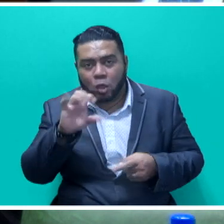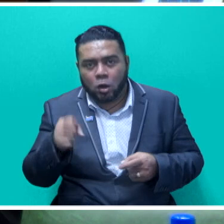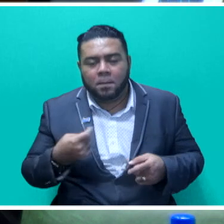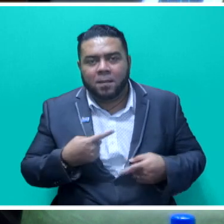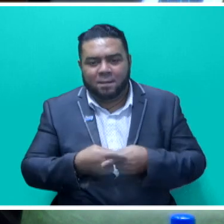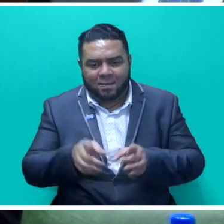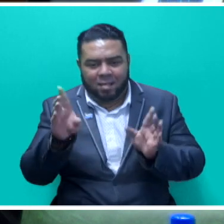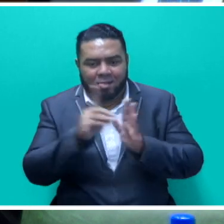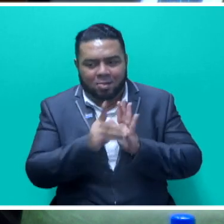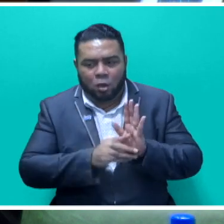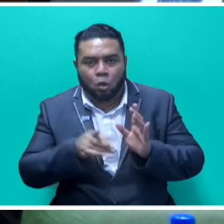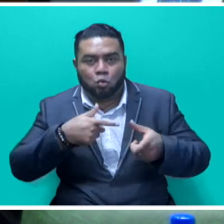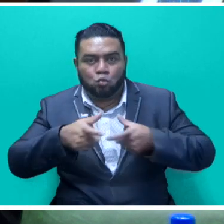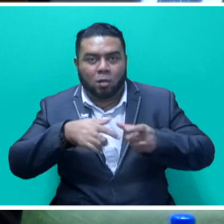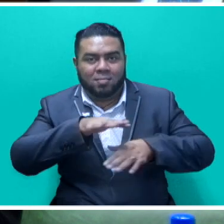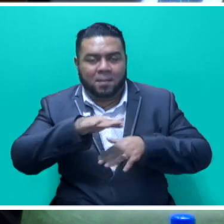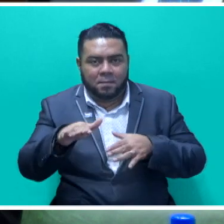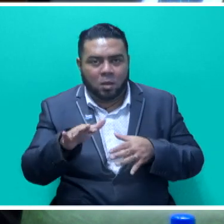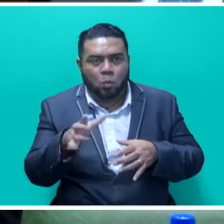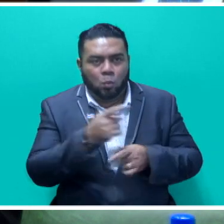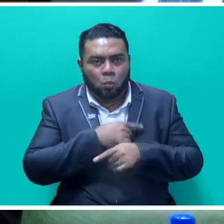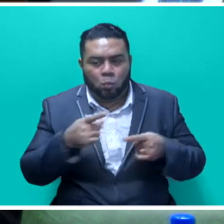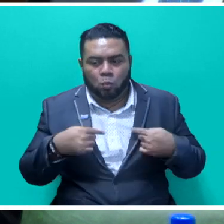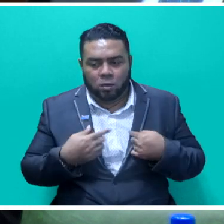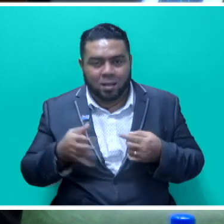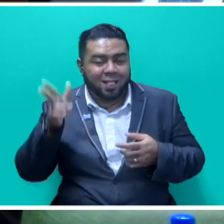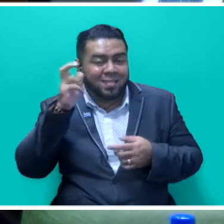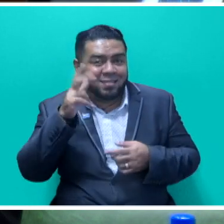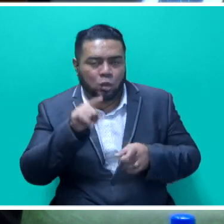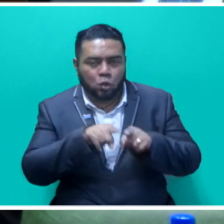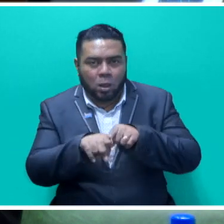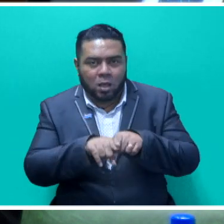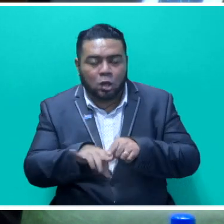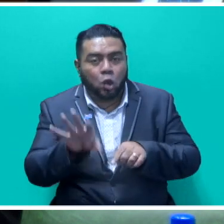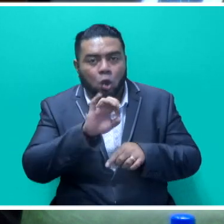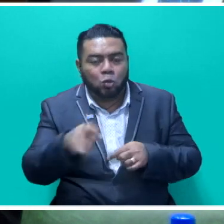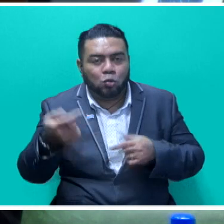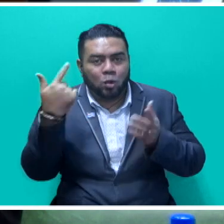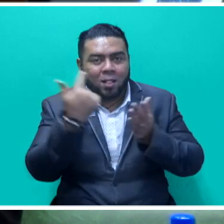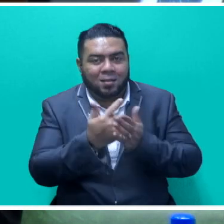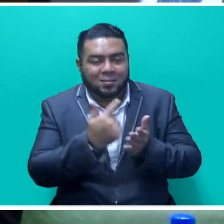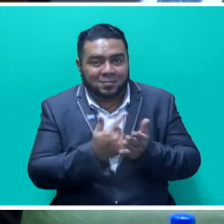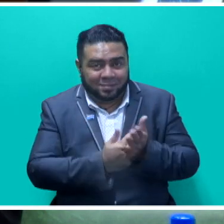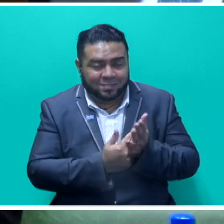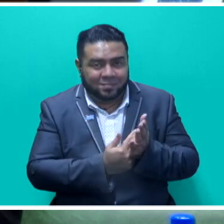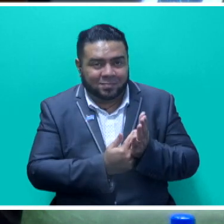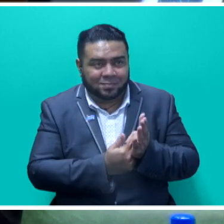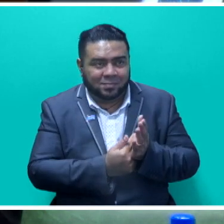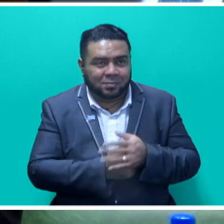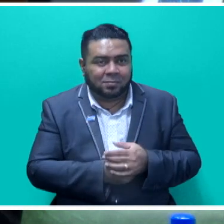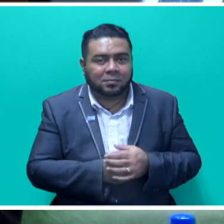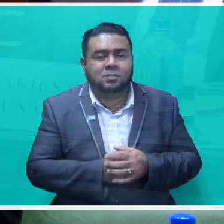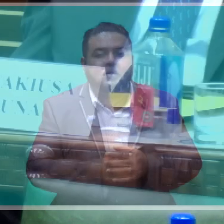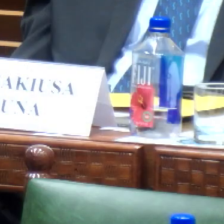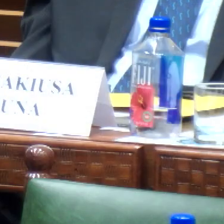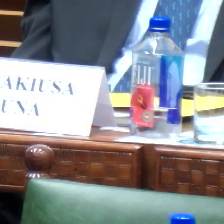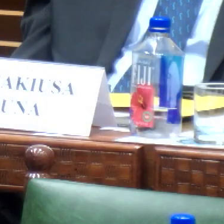Allow me to thank our President, His Excellency Ratu William Katnivere, for his most gracious address during the opening of this